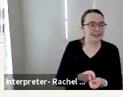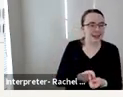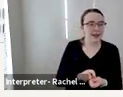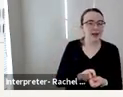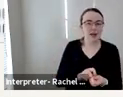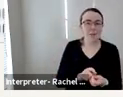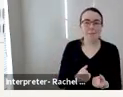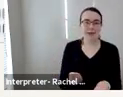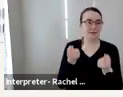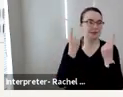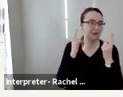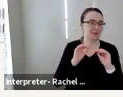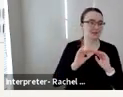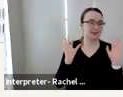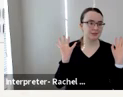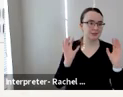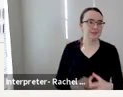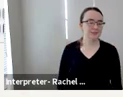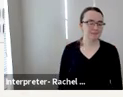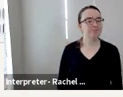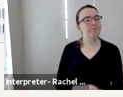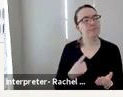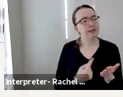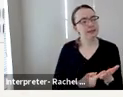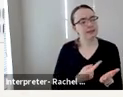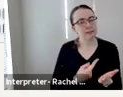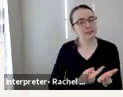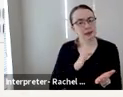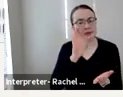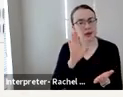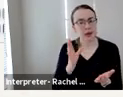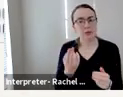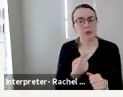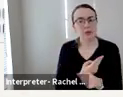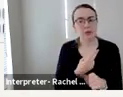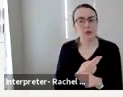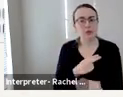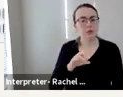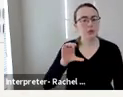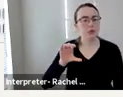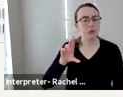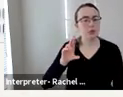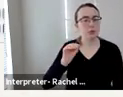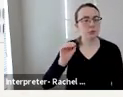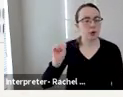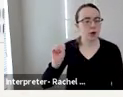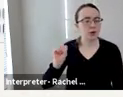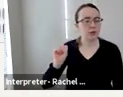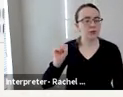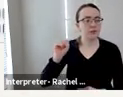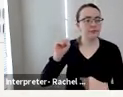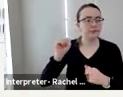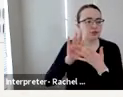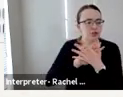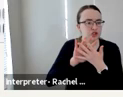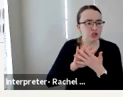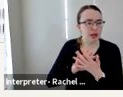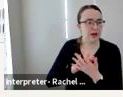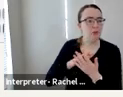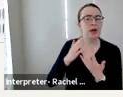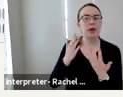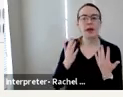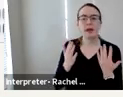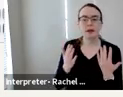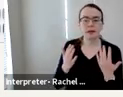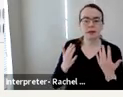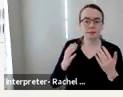in, right? Sometimes I will do some cross shadowing just to say, you know, that's below that and that element's down